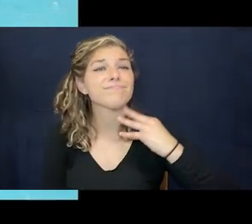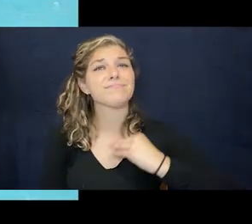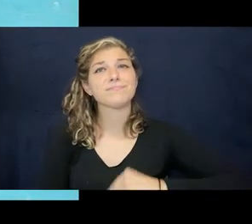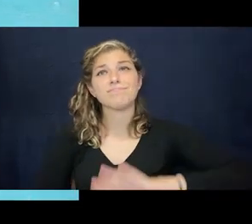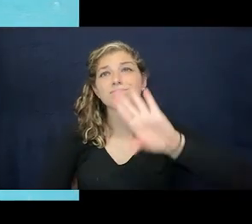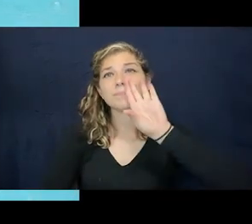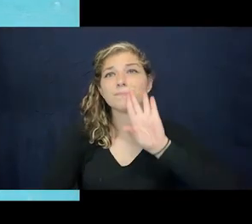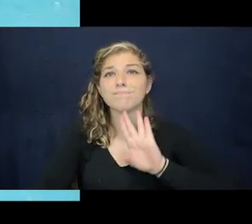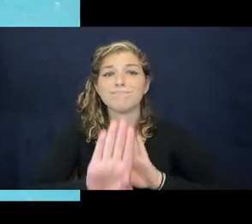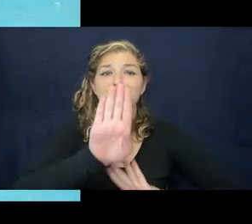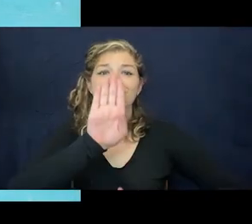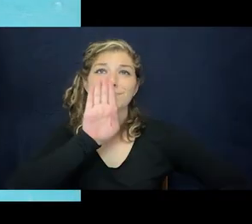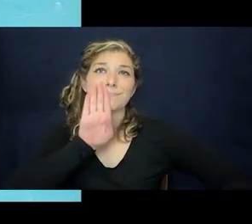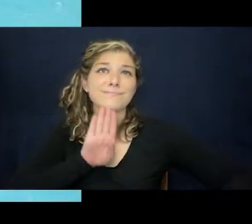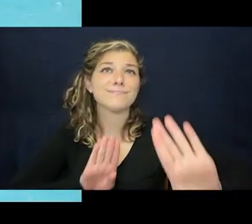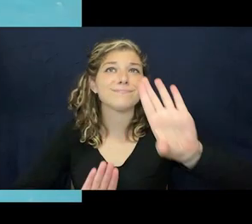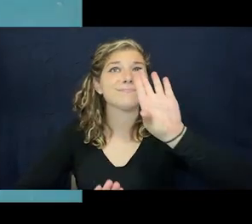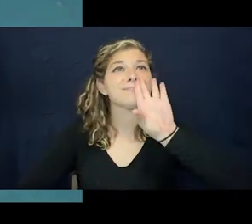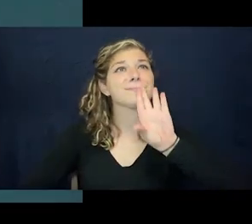through